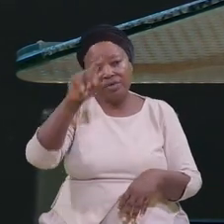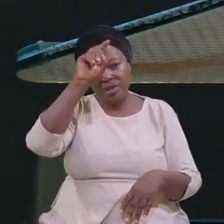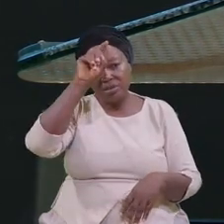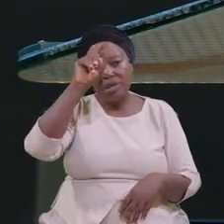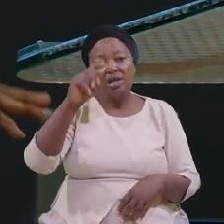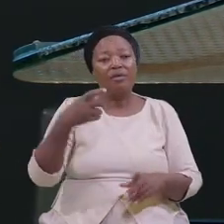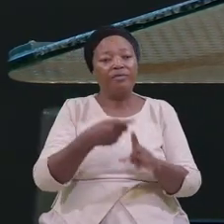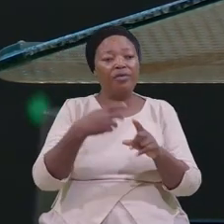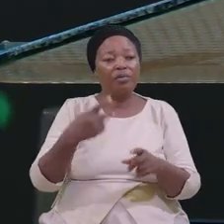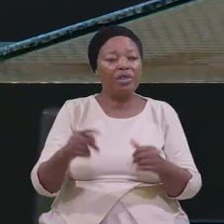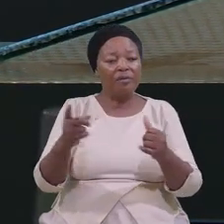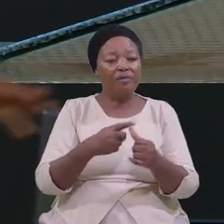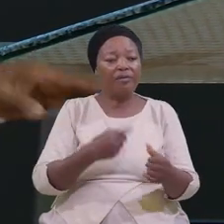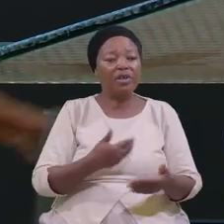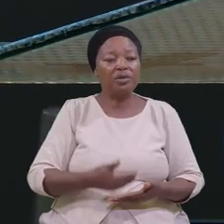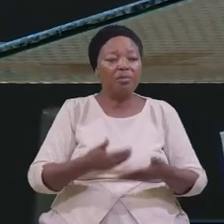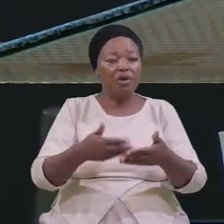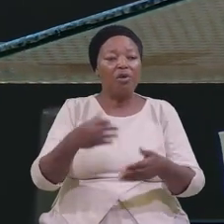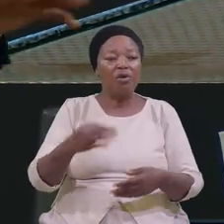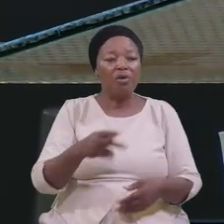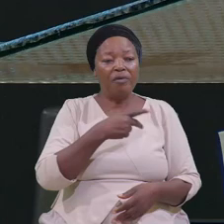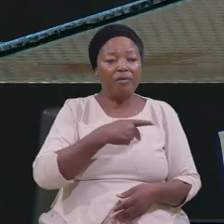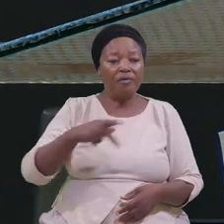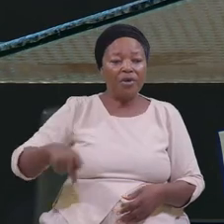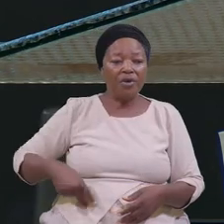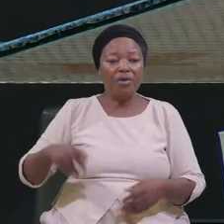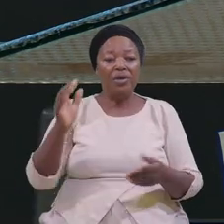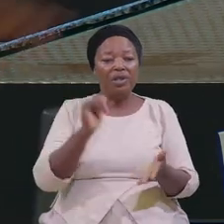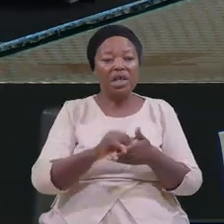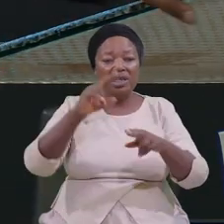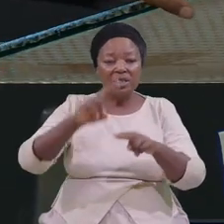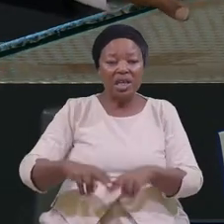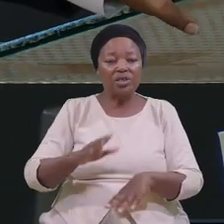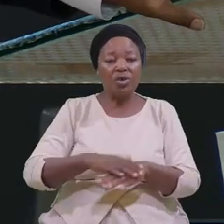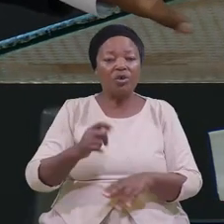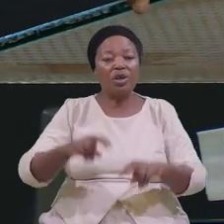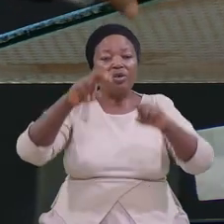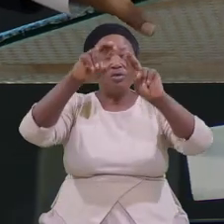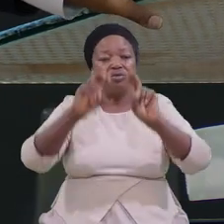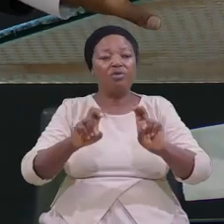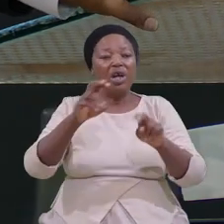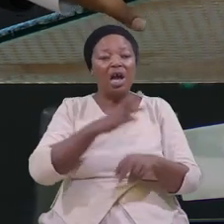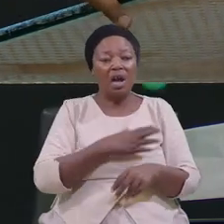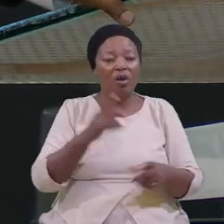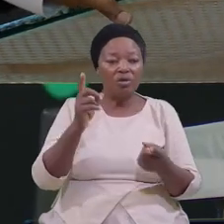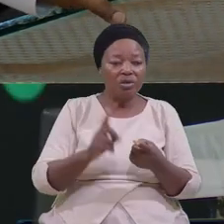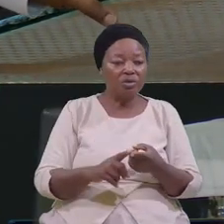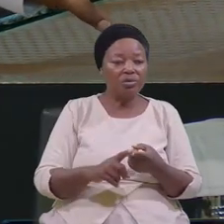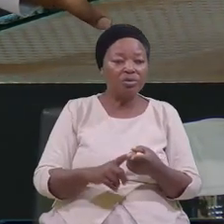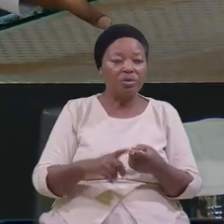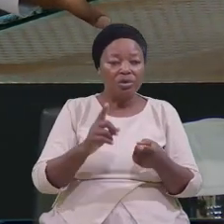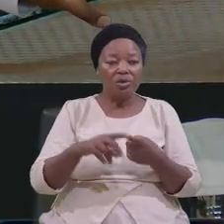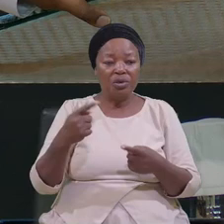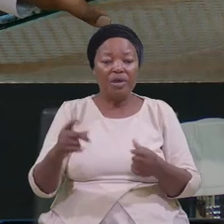Egypt, from the firstborn of Pharaoh that sat on his throne unto the